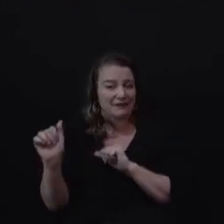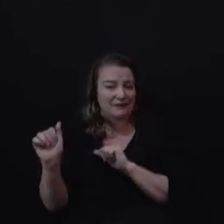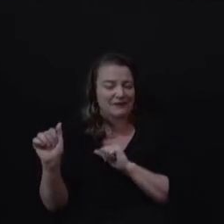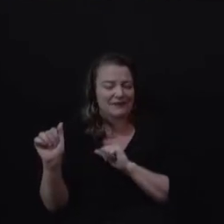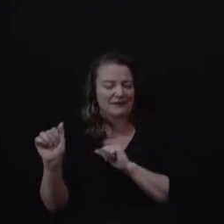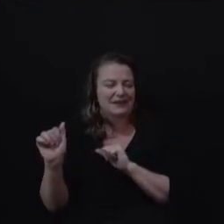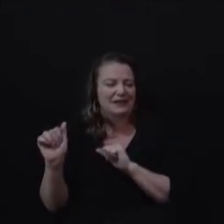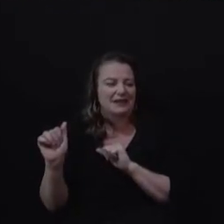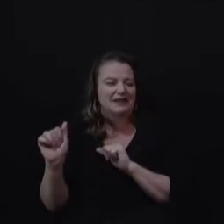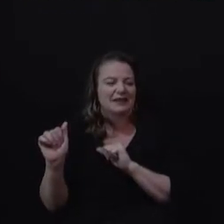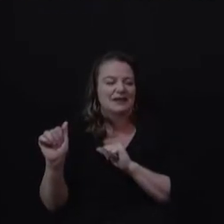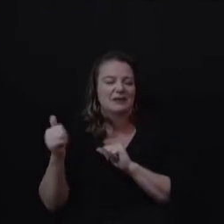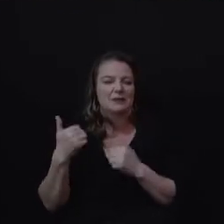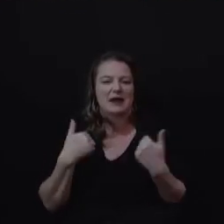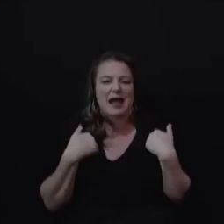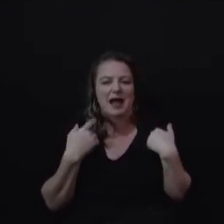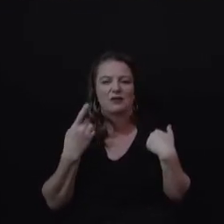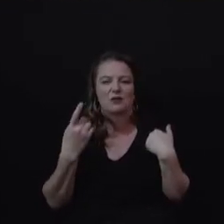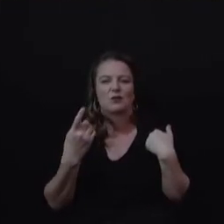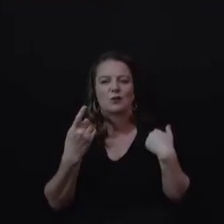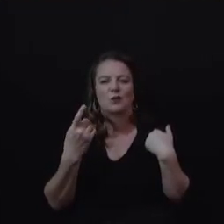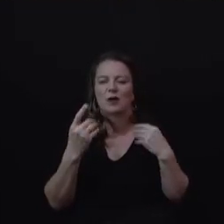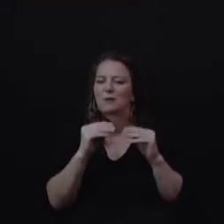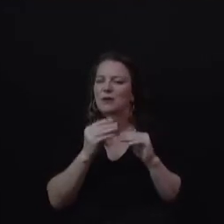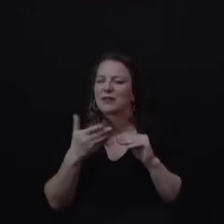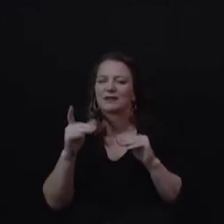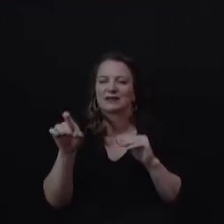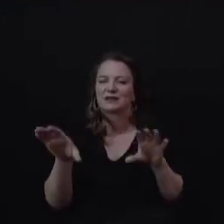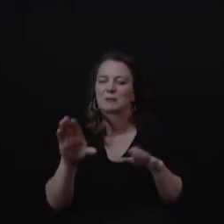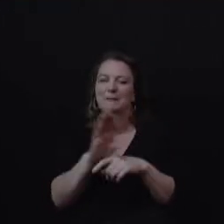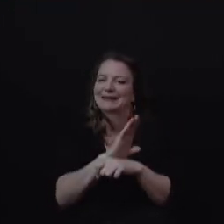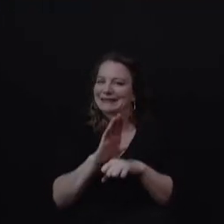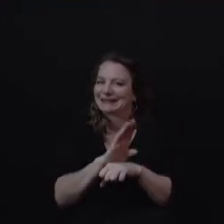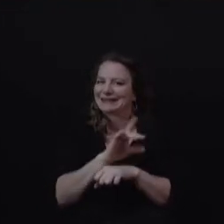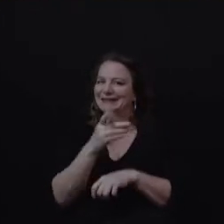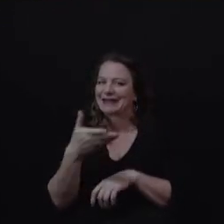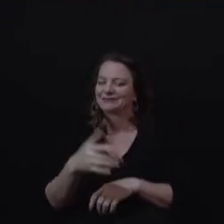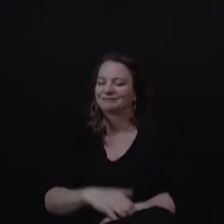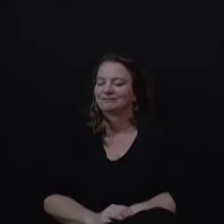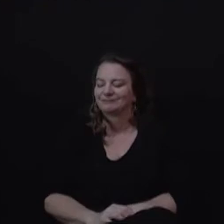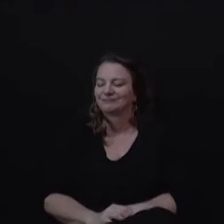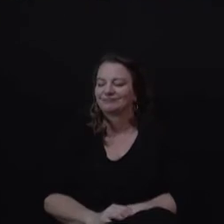have one other thing that we need to do. We've got some business to take care of.